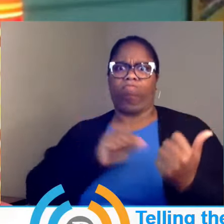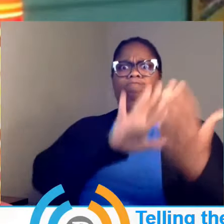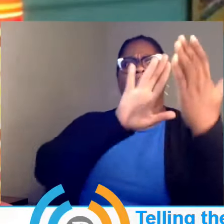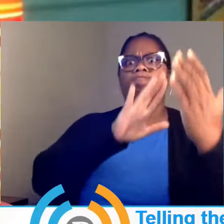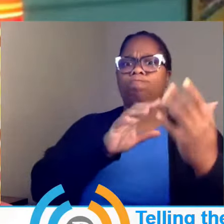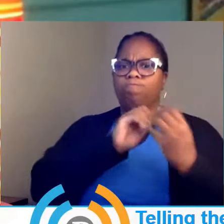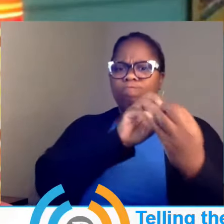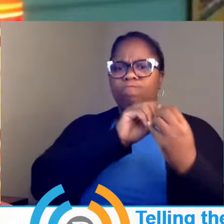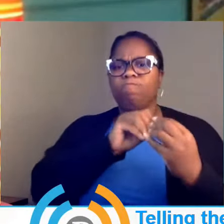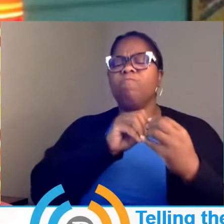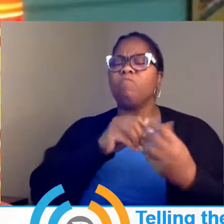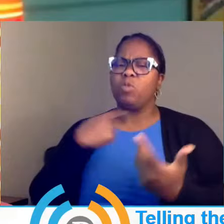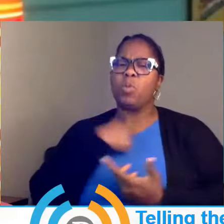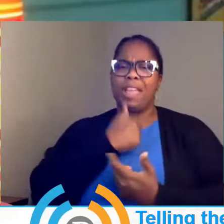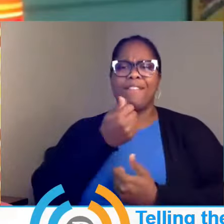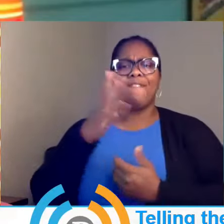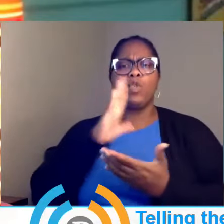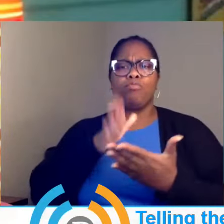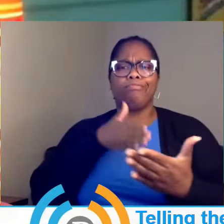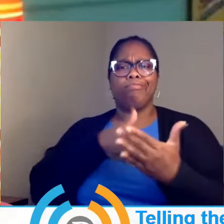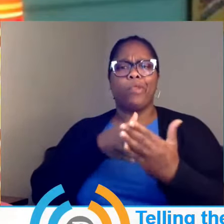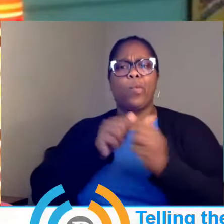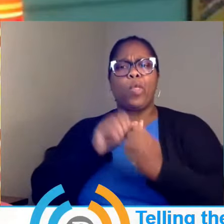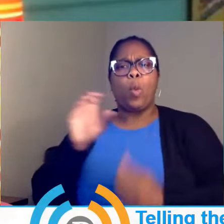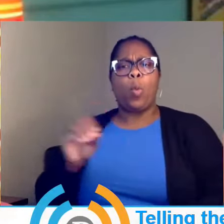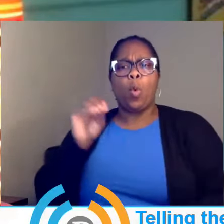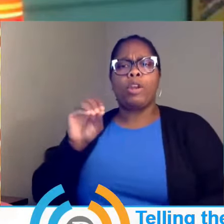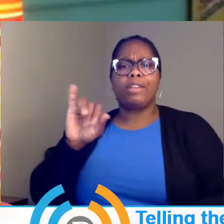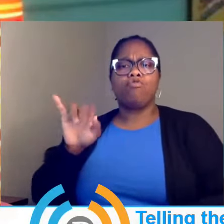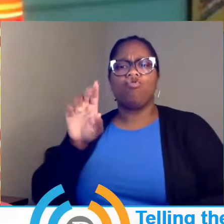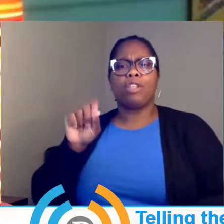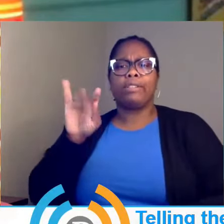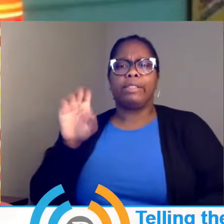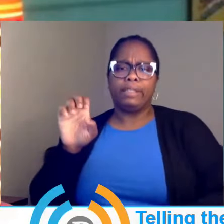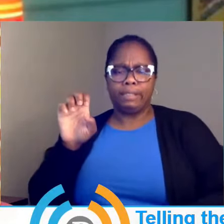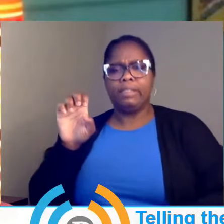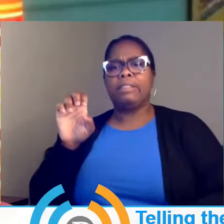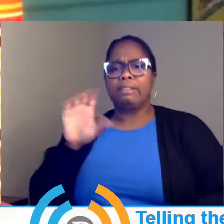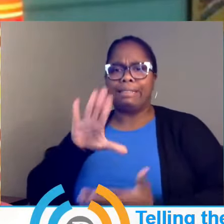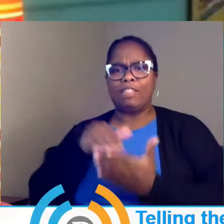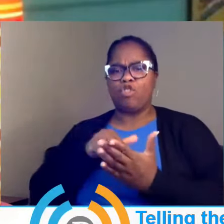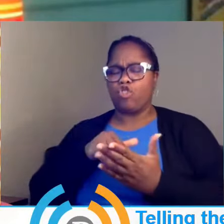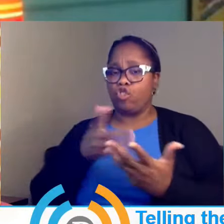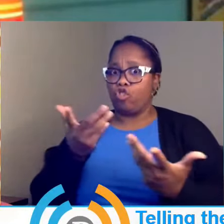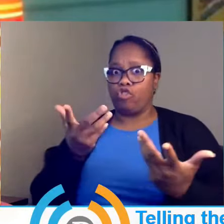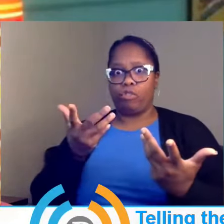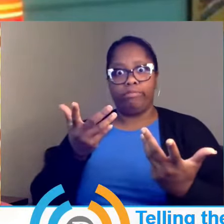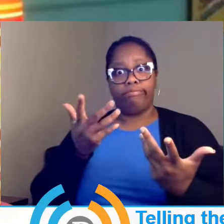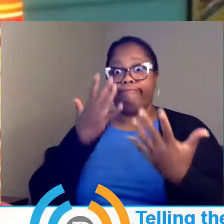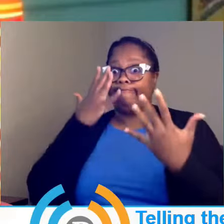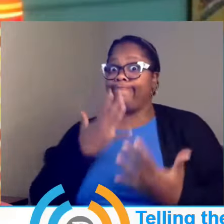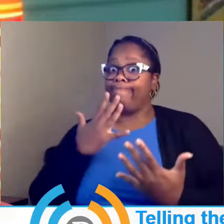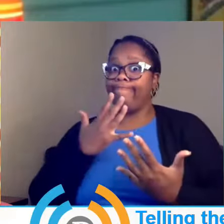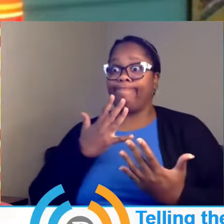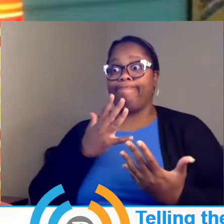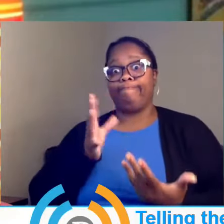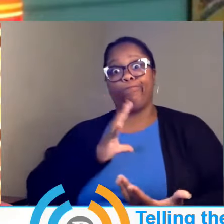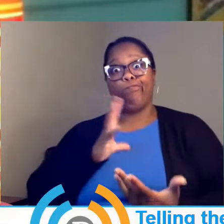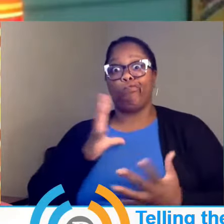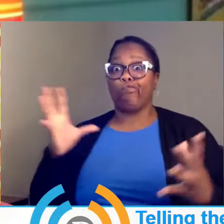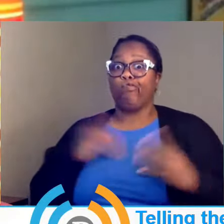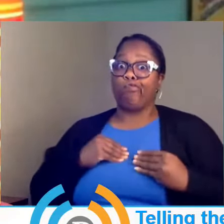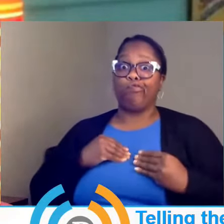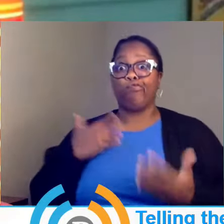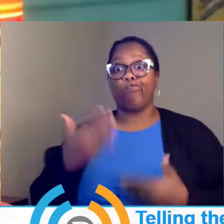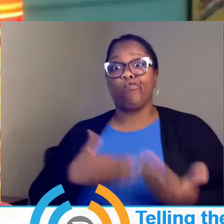Justice Resource Center. These are the unfortunate steps we have to take to be able to kind of take back this ground, but I